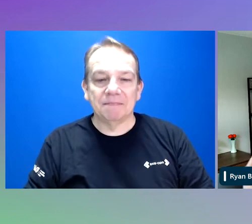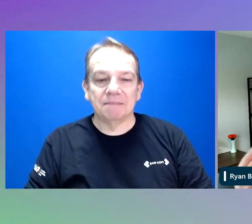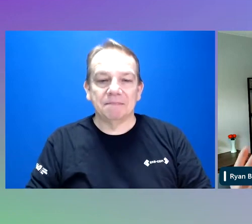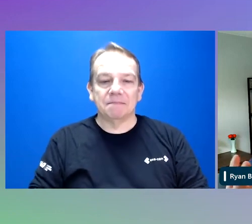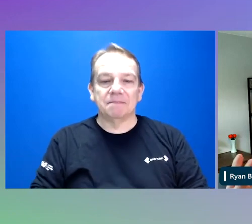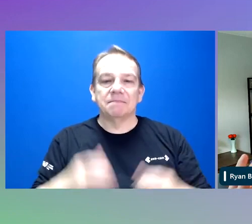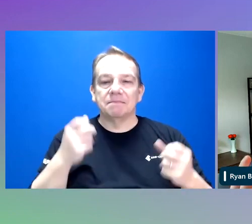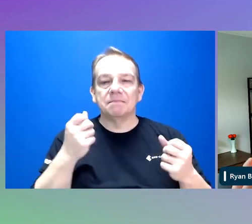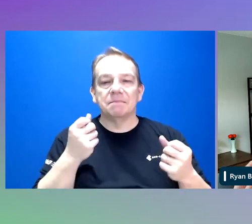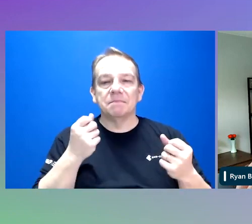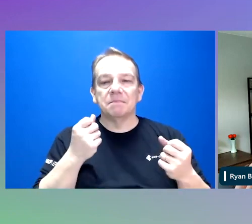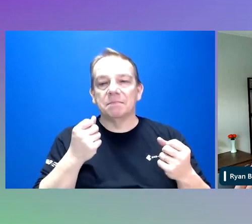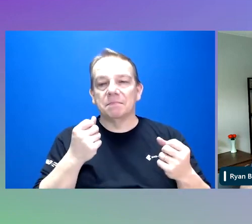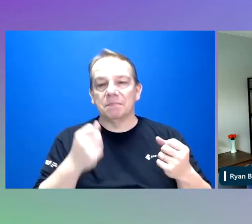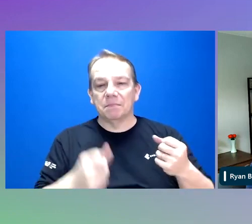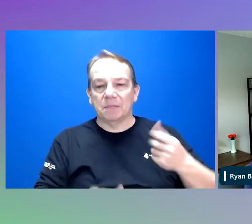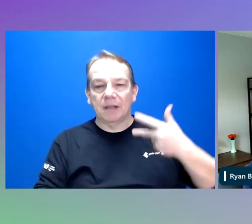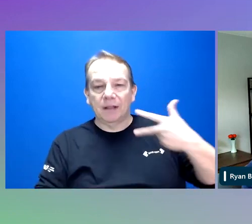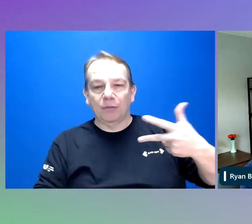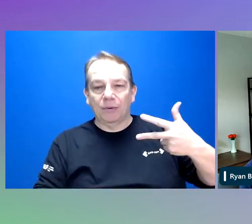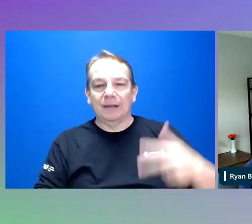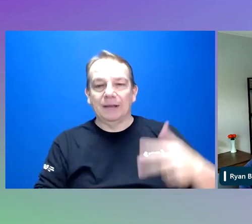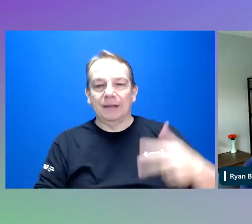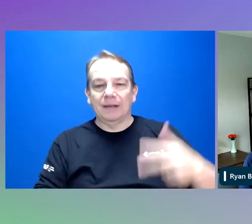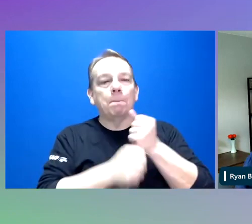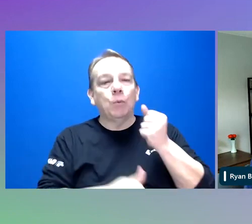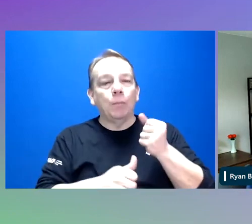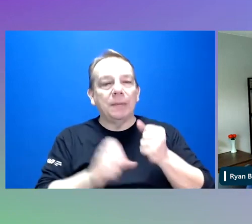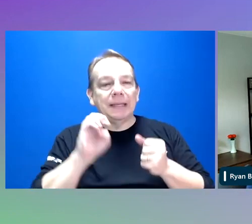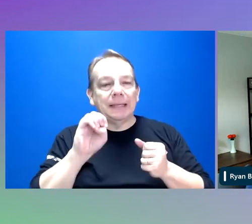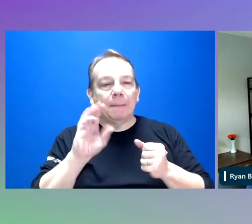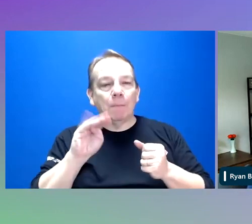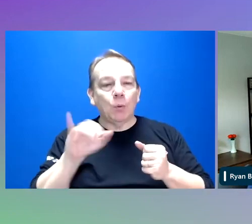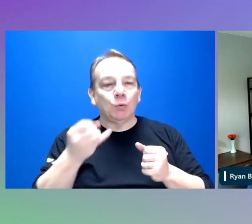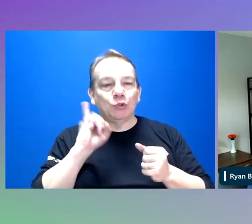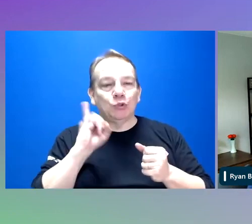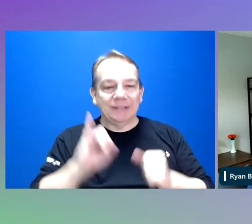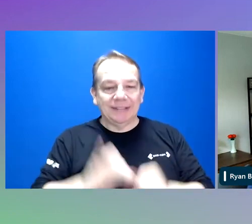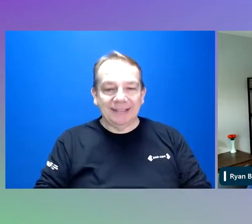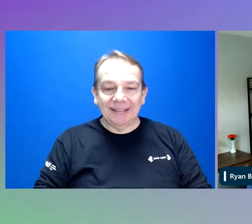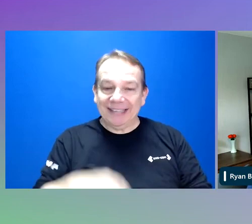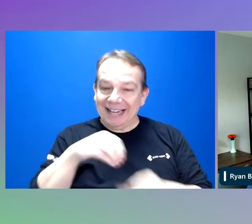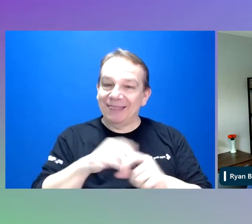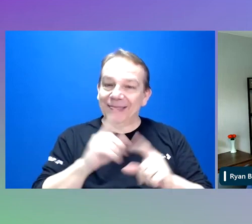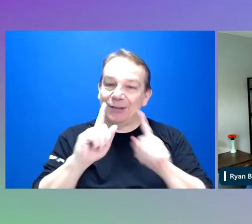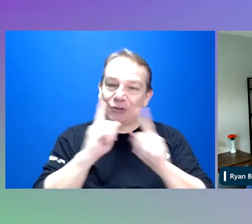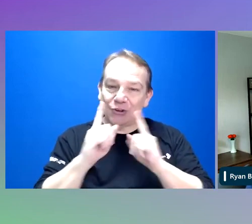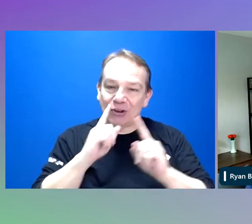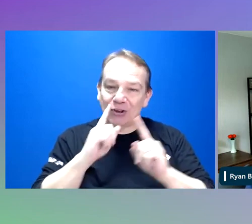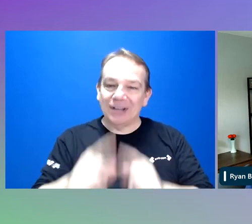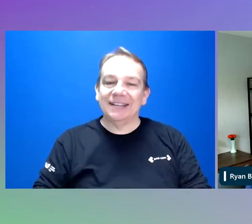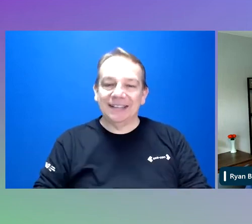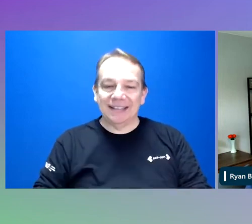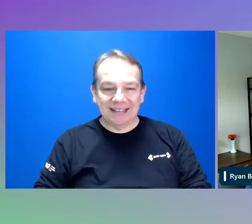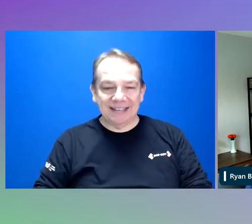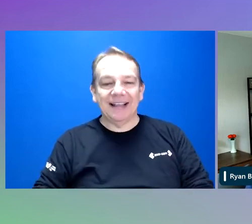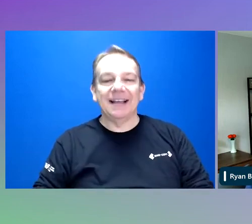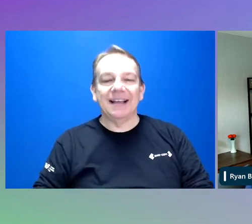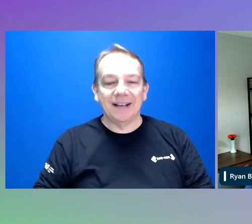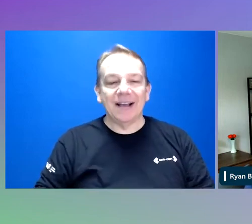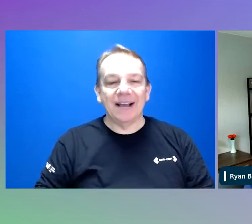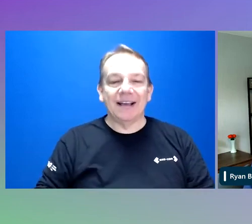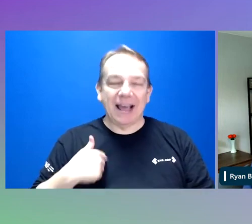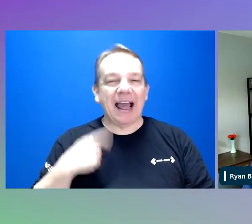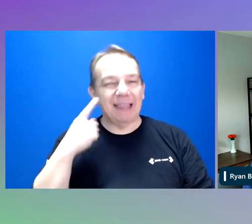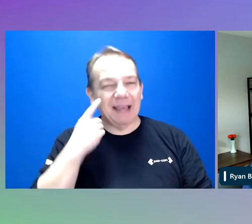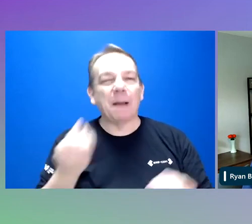were there 3 poop emojis? I think we were in the talk. Yeah. I think there's probably